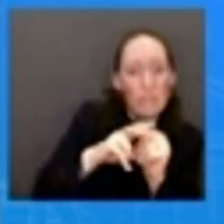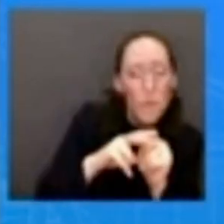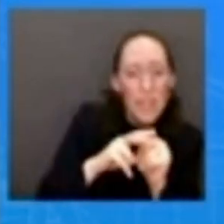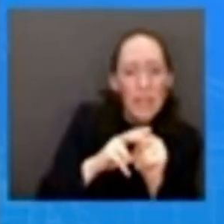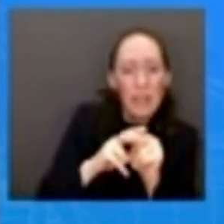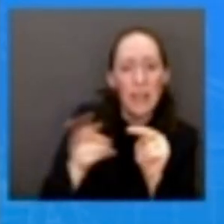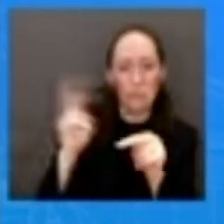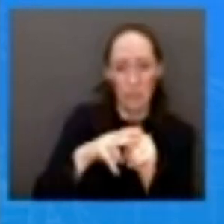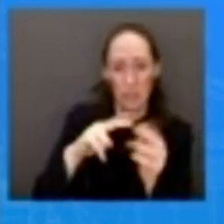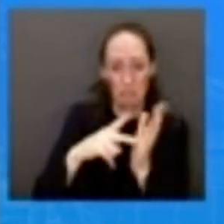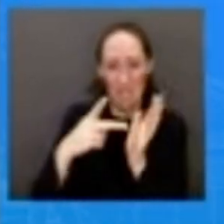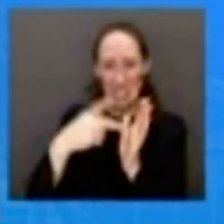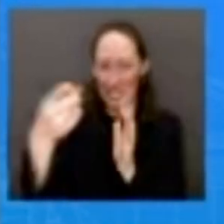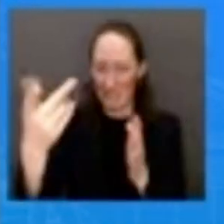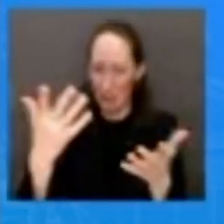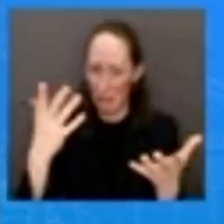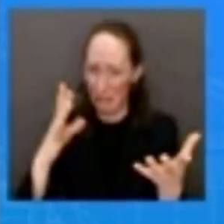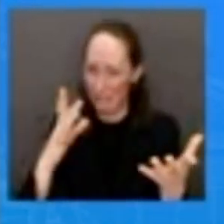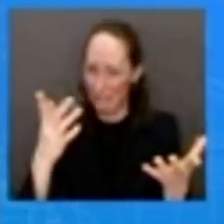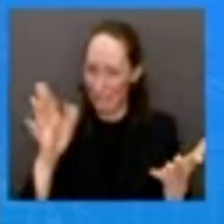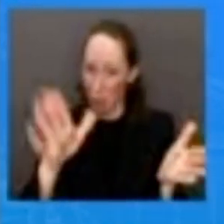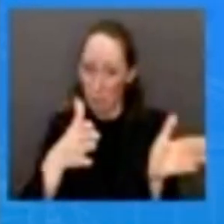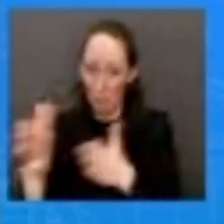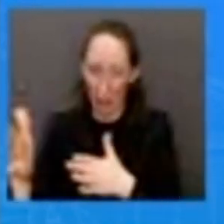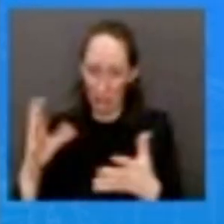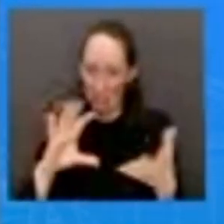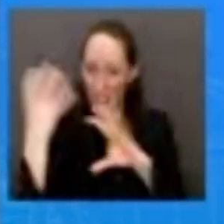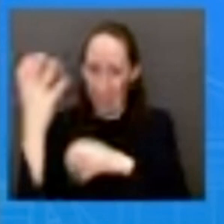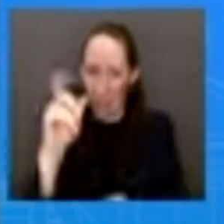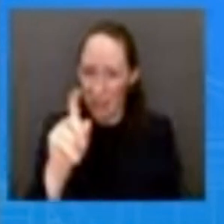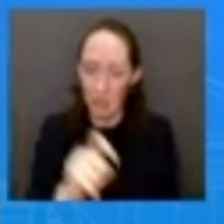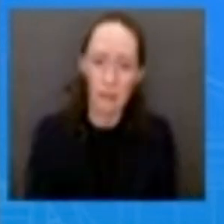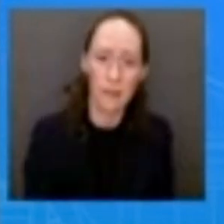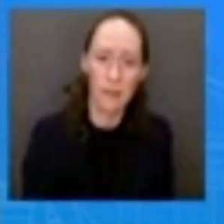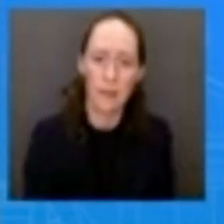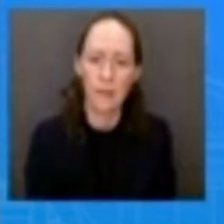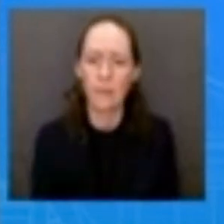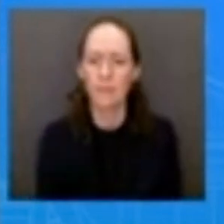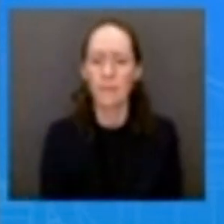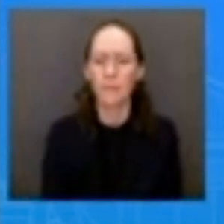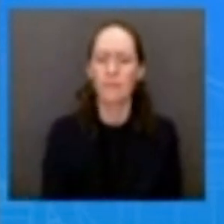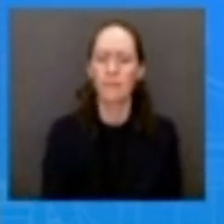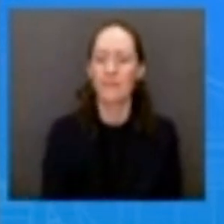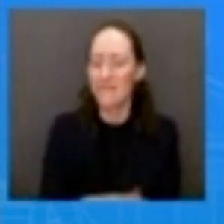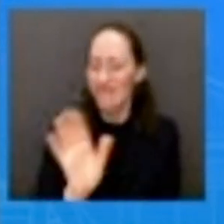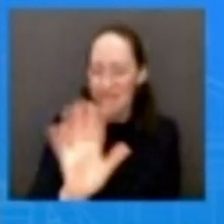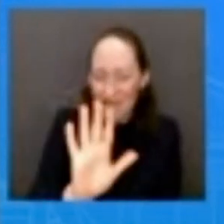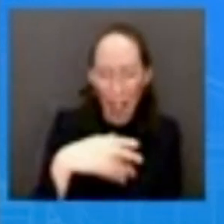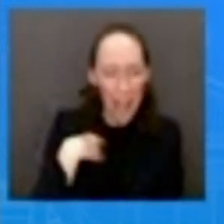But I think the reasons I laid out, the economic indicators, they're showing us that